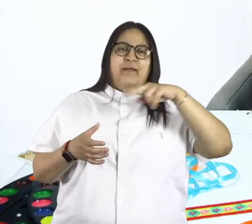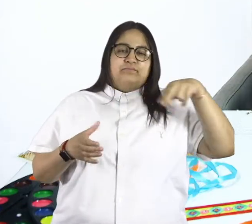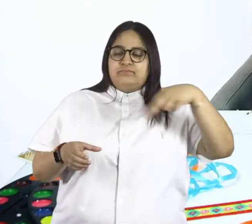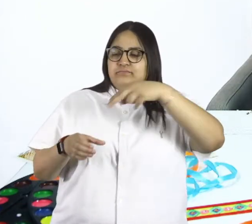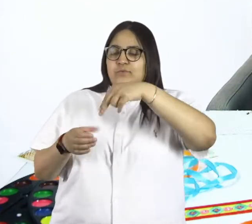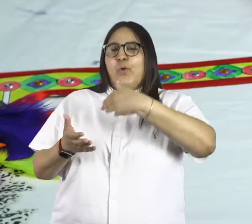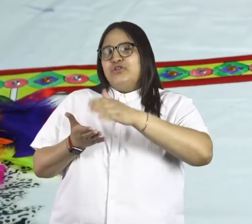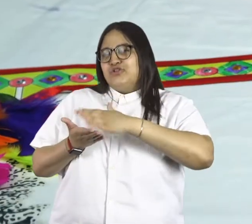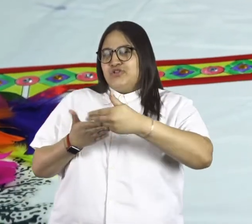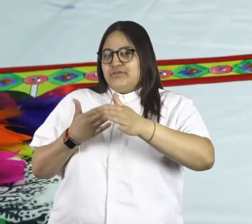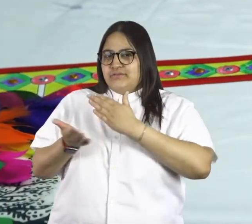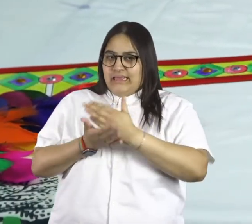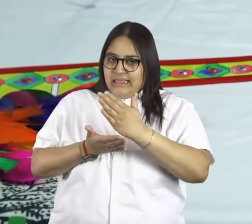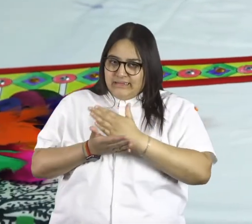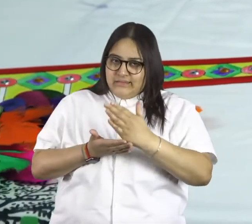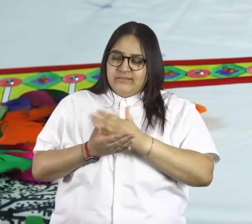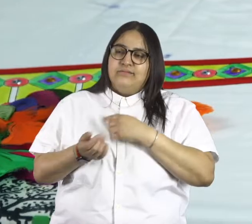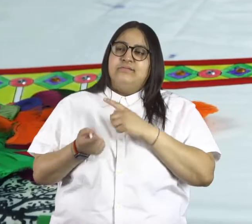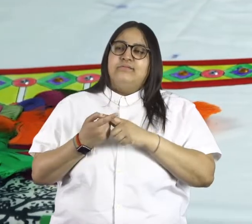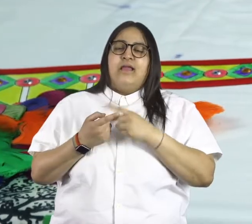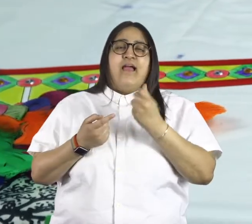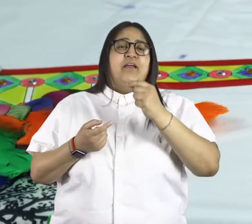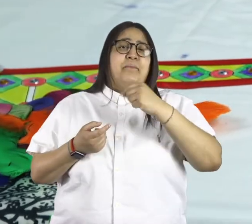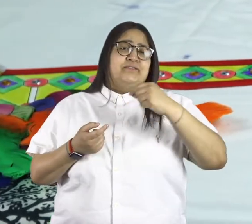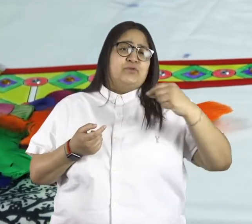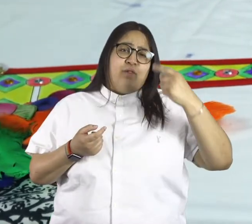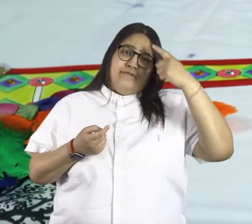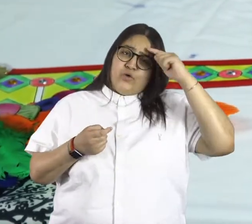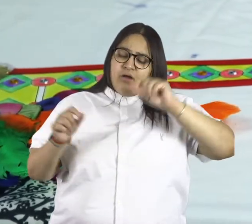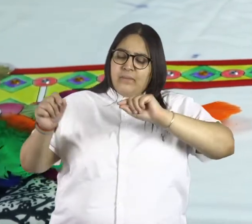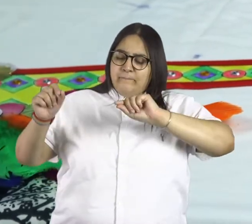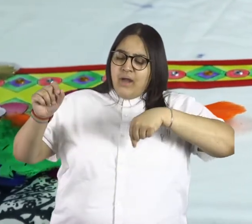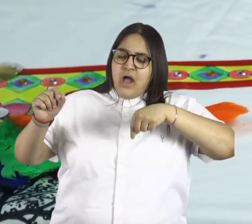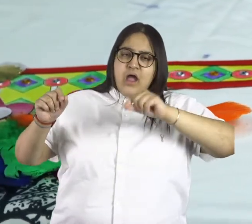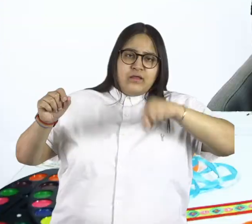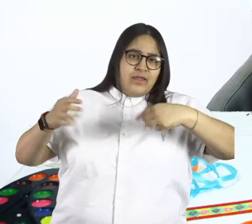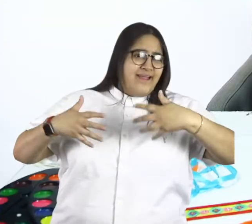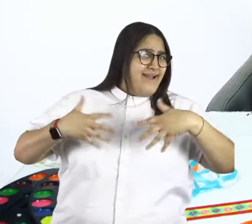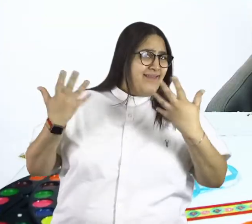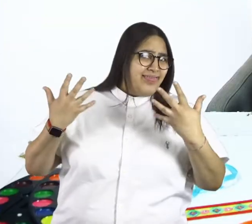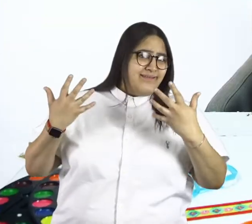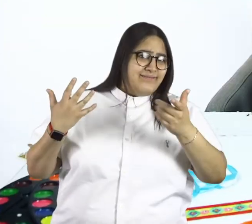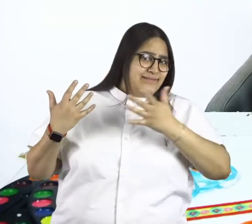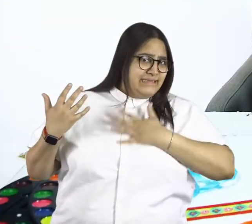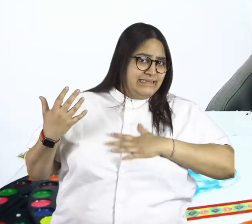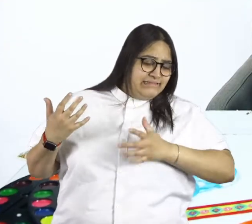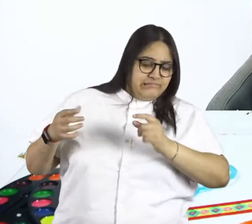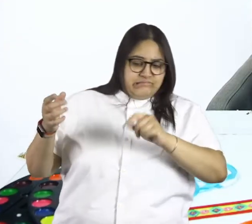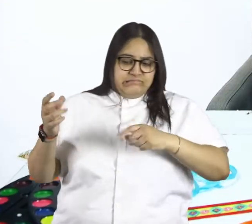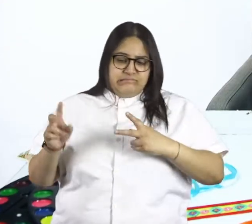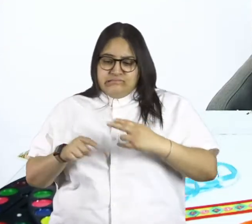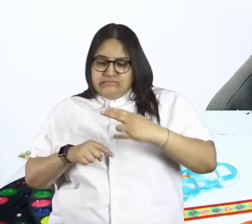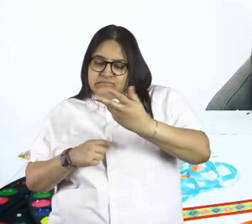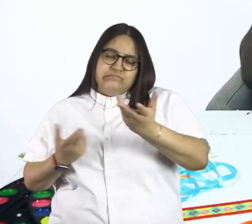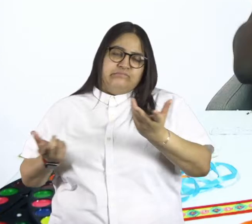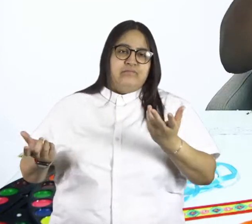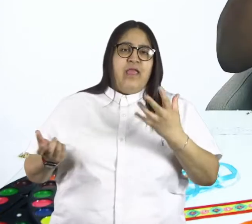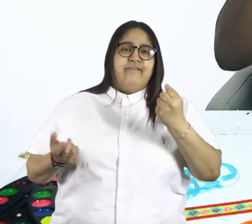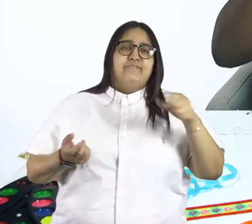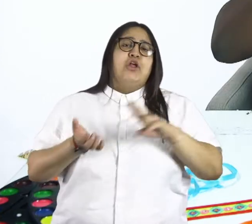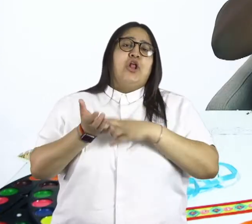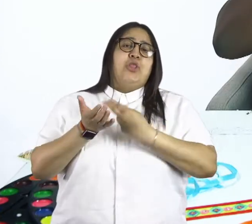paintbrushes. We've got a pencil just in case you need to mark out anything, and we've got scissors in case you need to cut. And then we've got a pot of glue with our